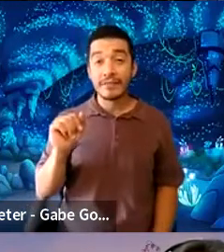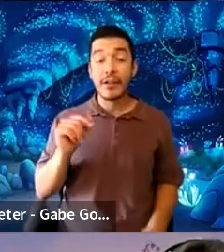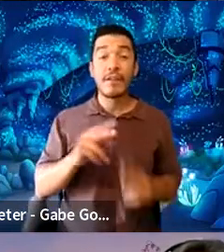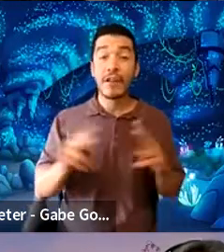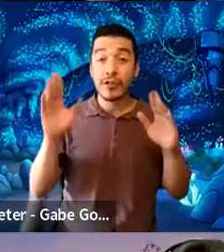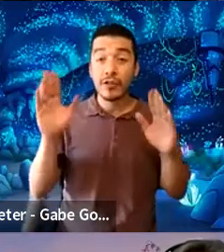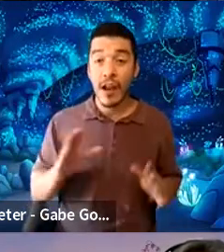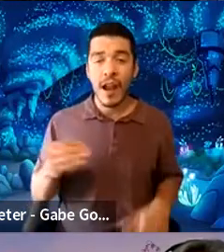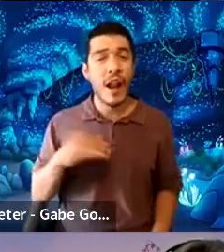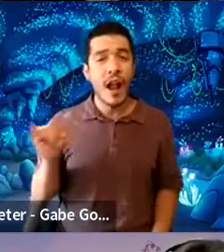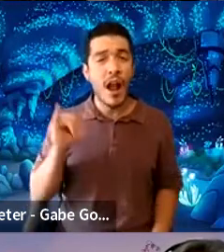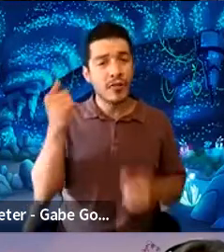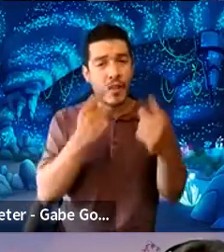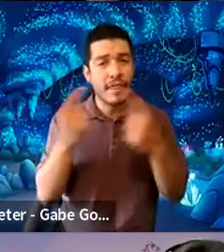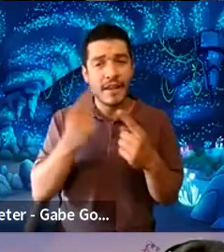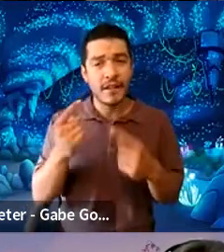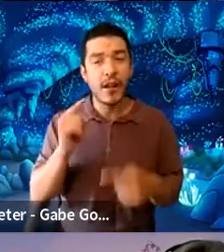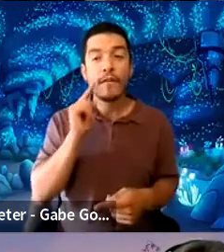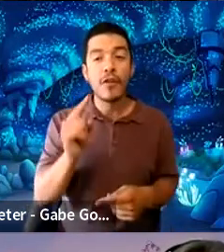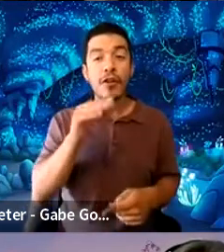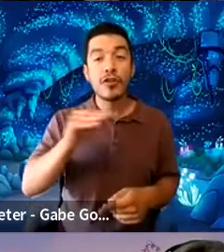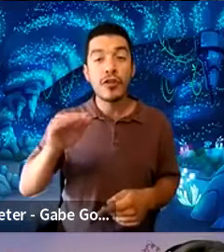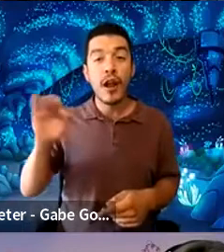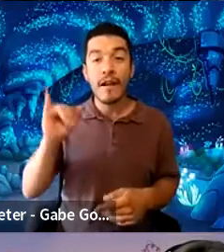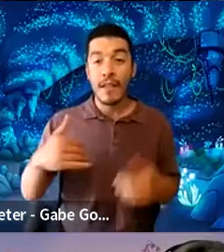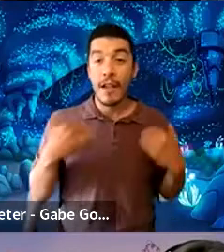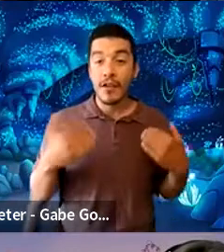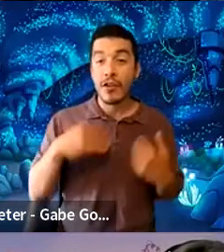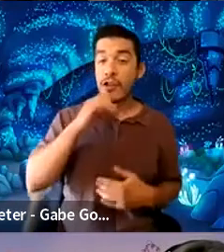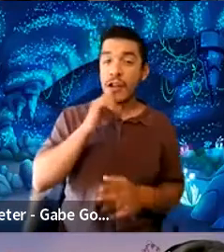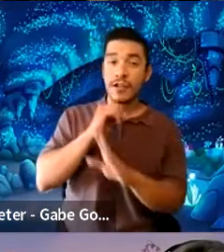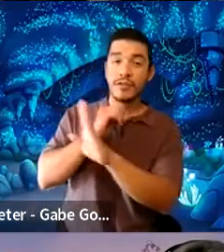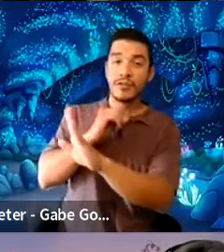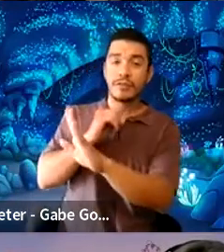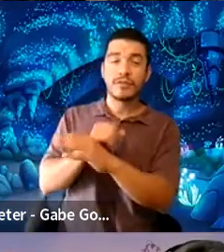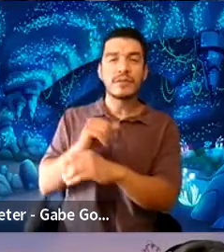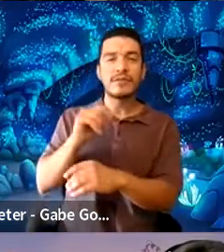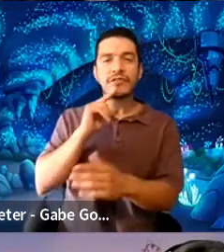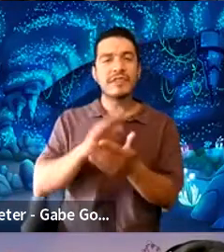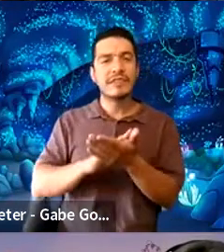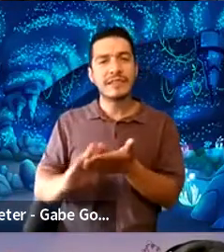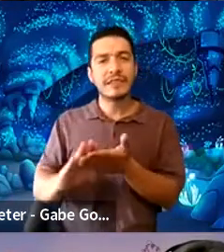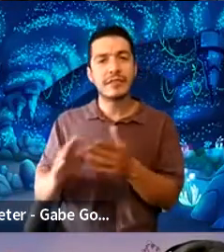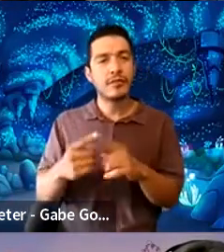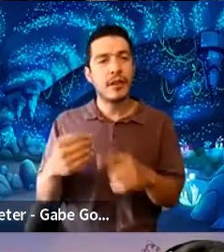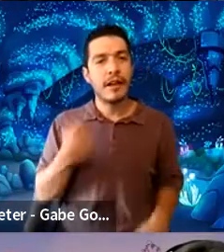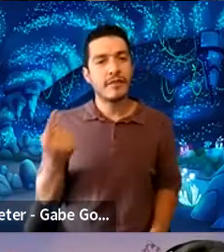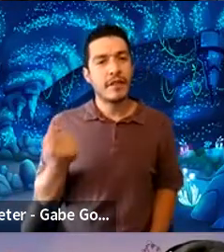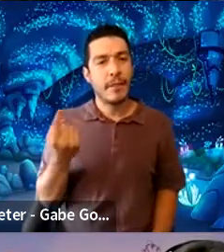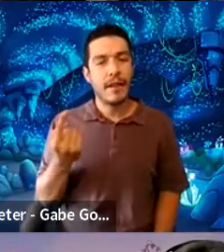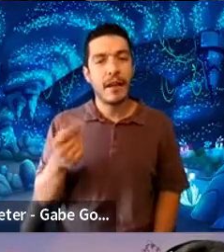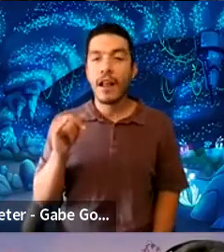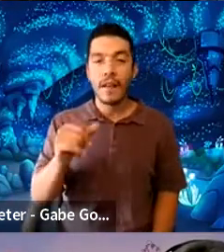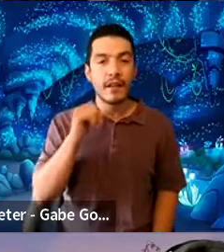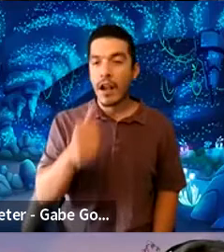really great. And I also think for children of that young age, it's nice to have something that's